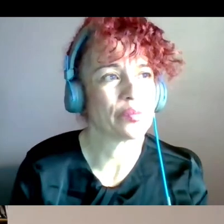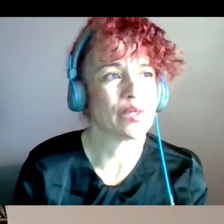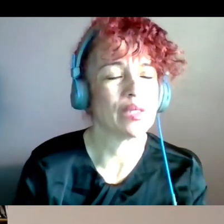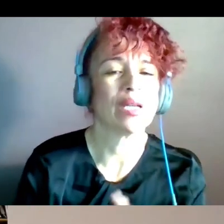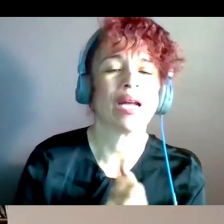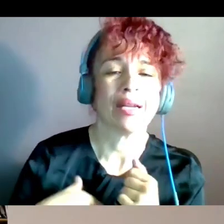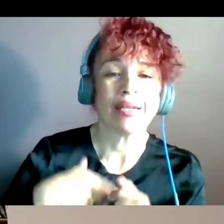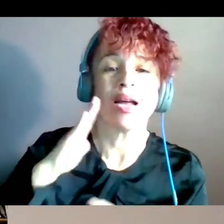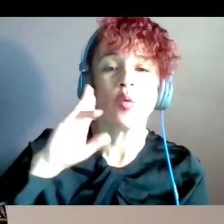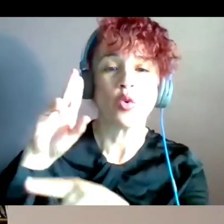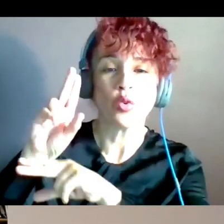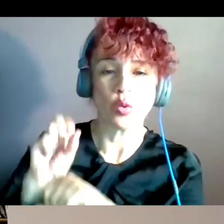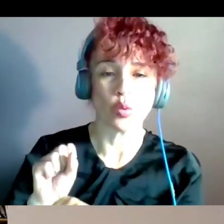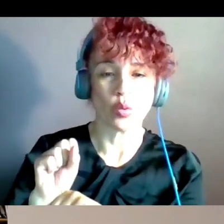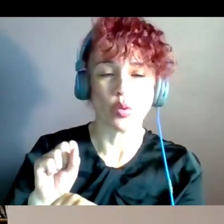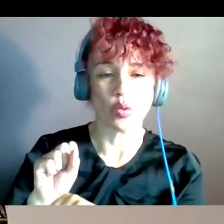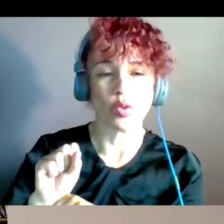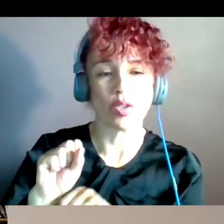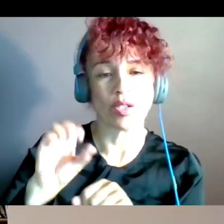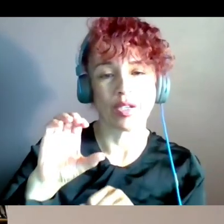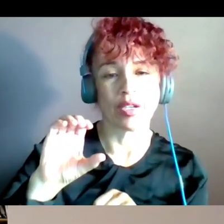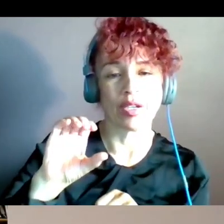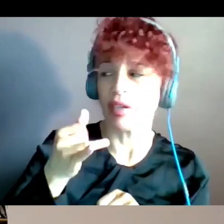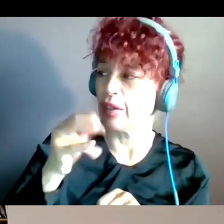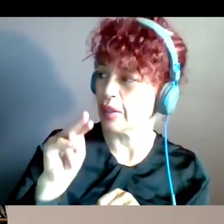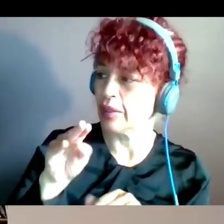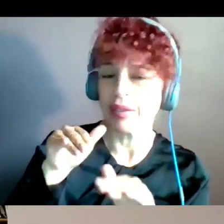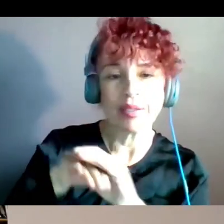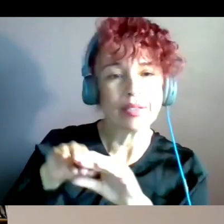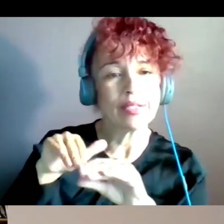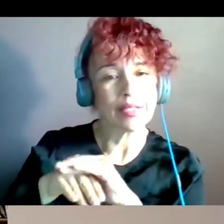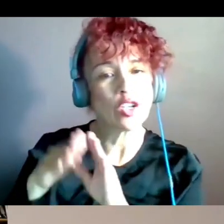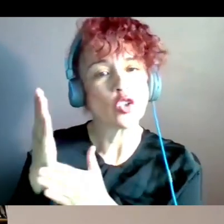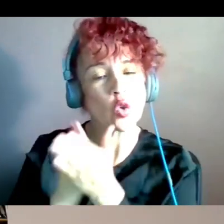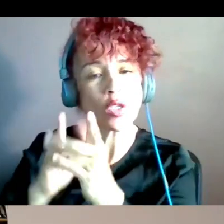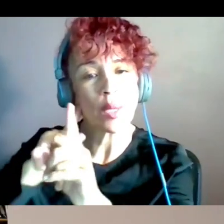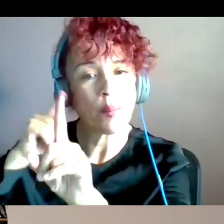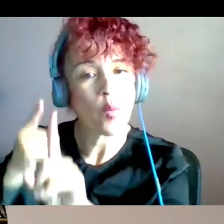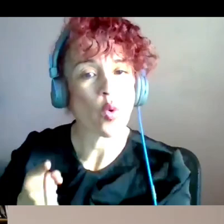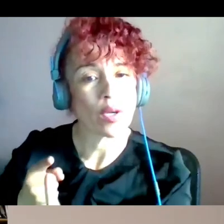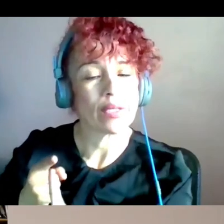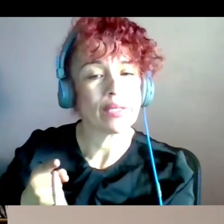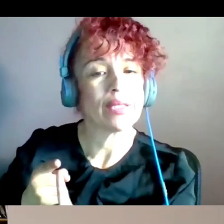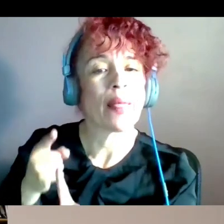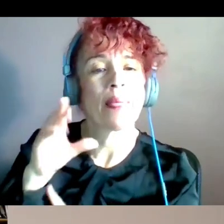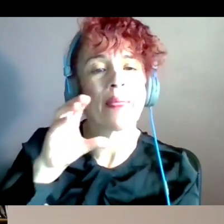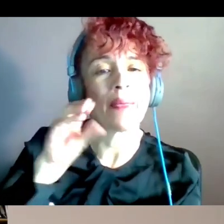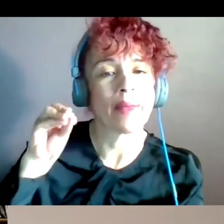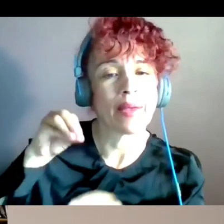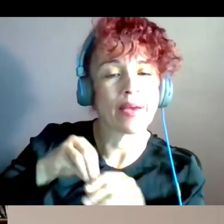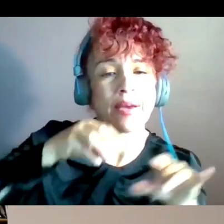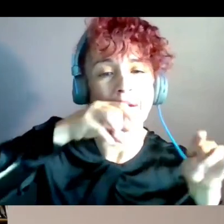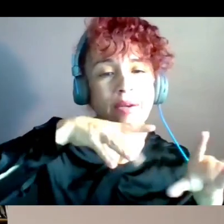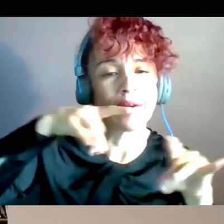I will use chainsaws and axes to get to a certain point. There's a company in Australia